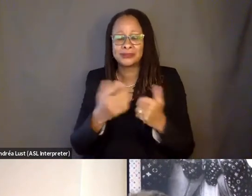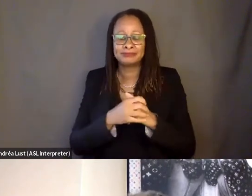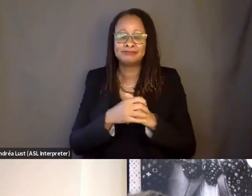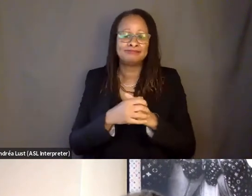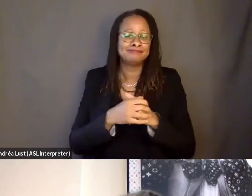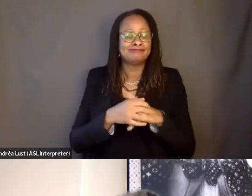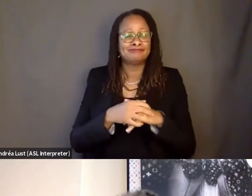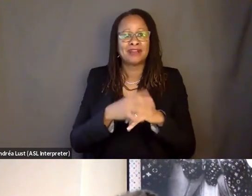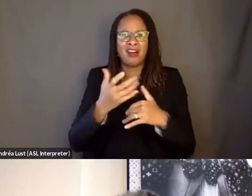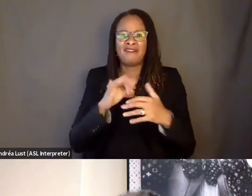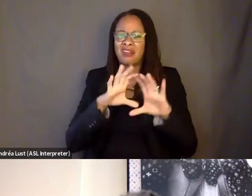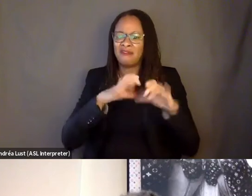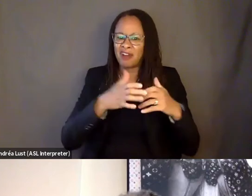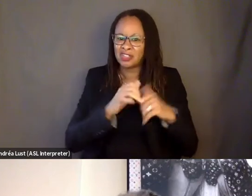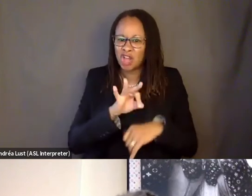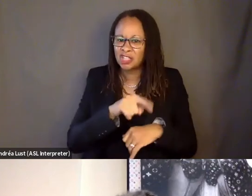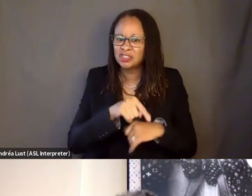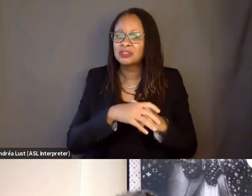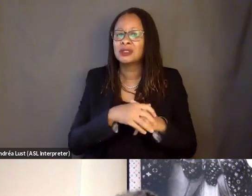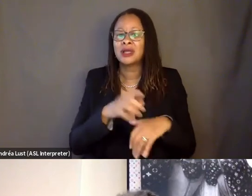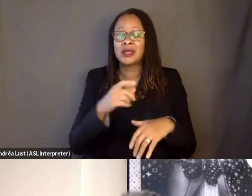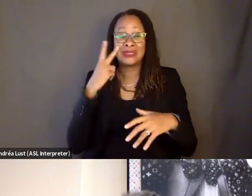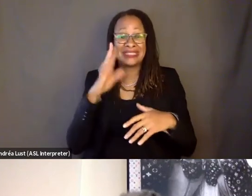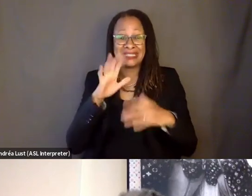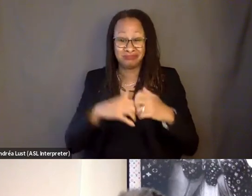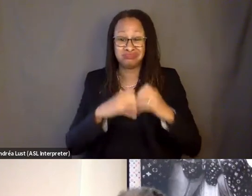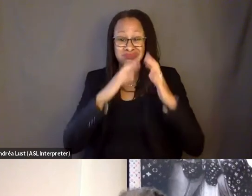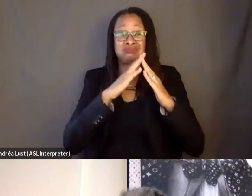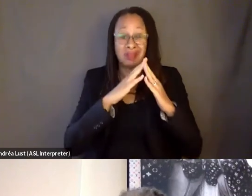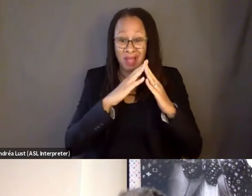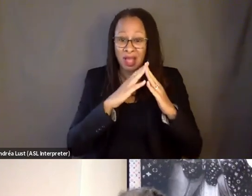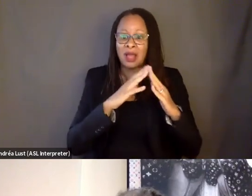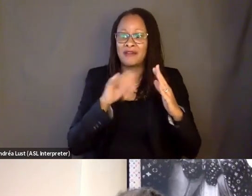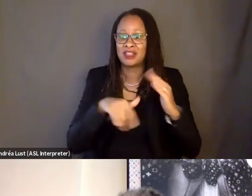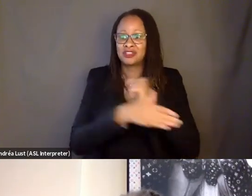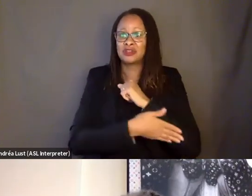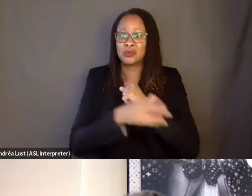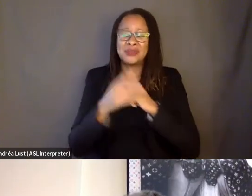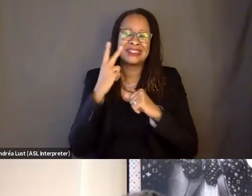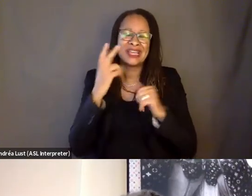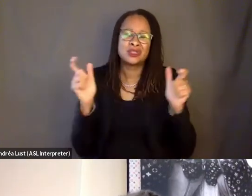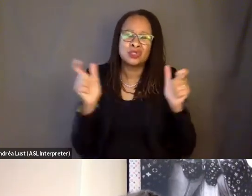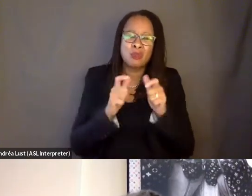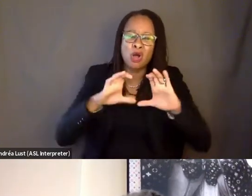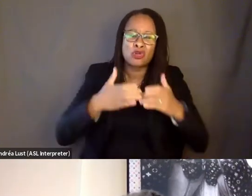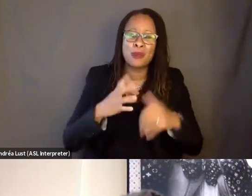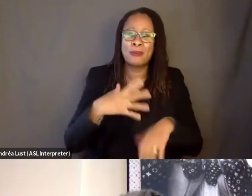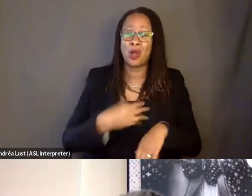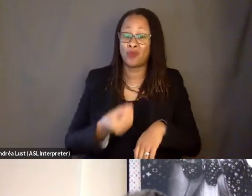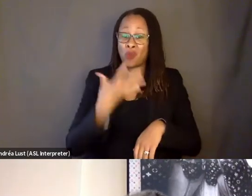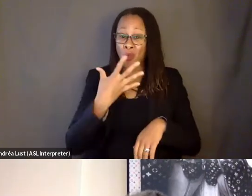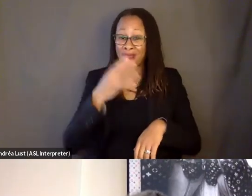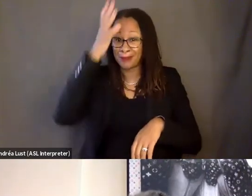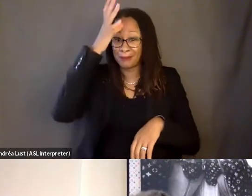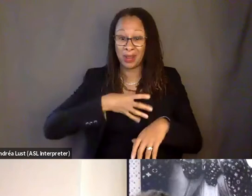this country, there's a very small group of white men holding on to power. And through